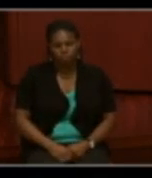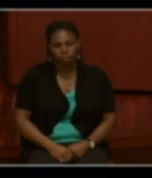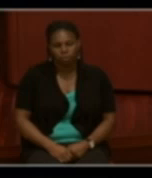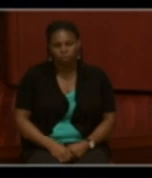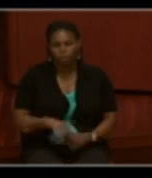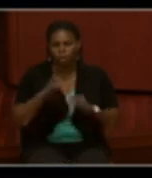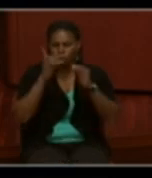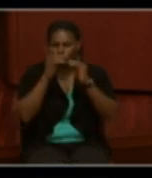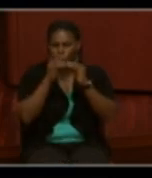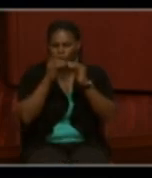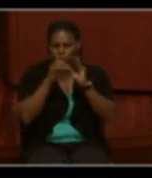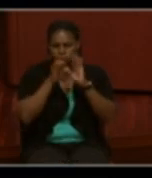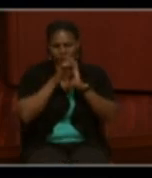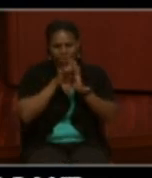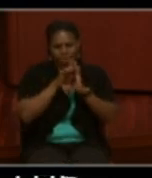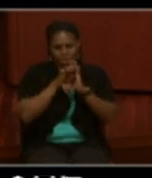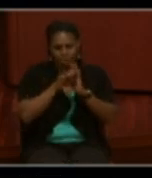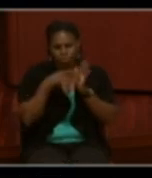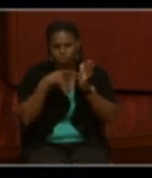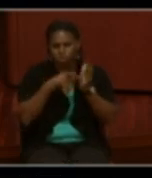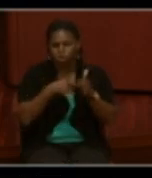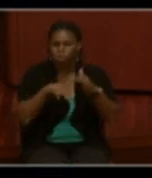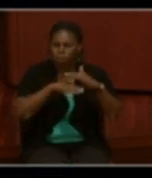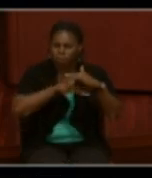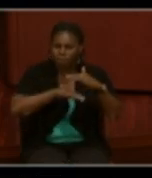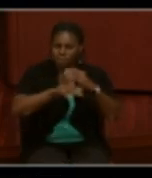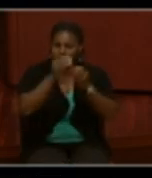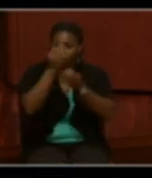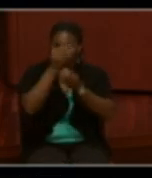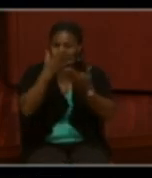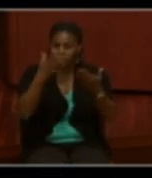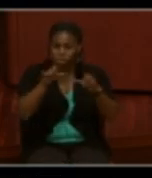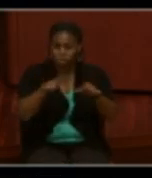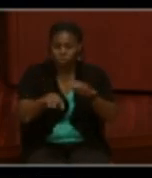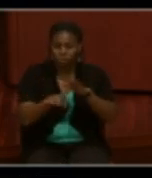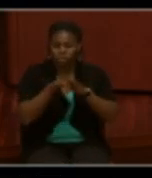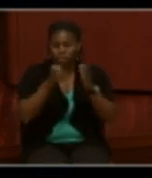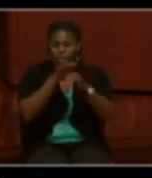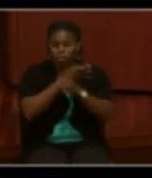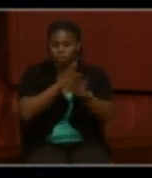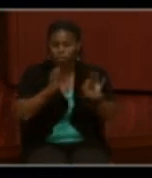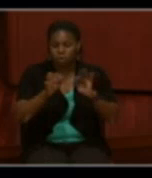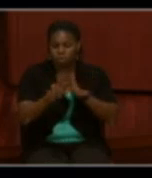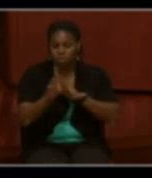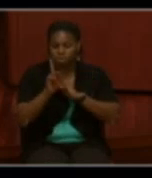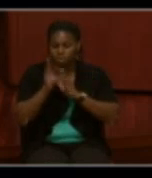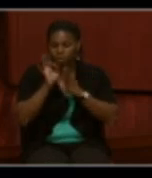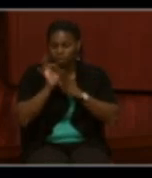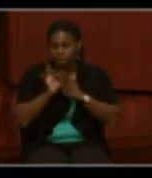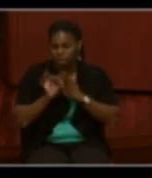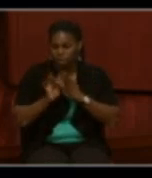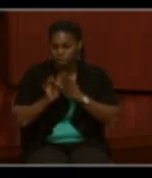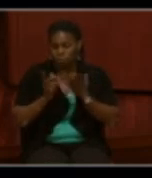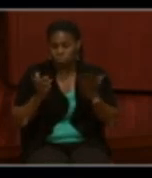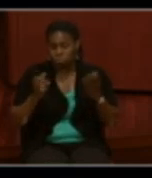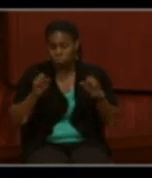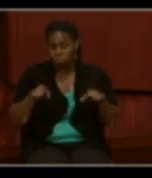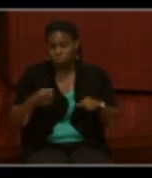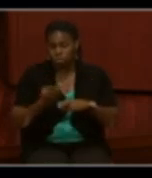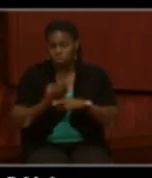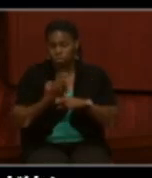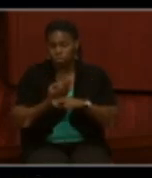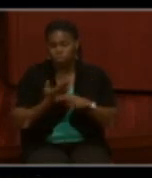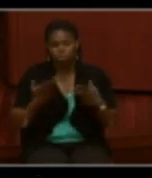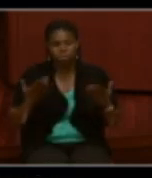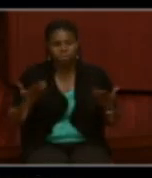One more example, just showing this basic information that you can find within the Freedmen's Bank accounts and that you can then use as,